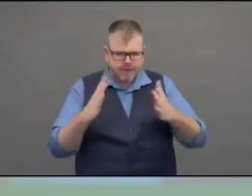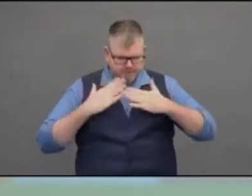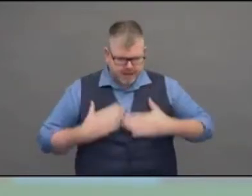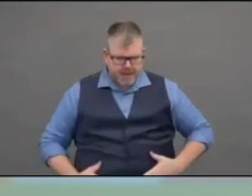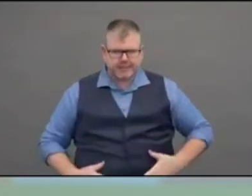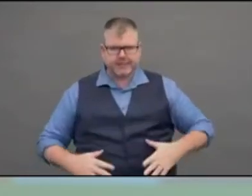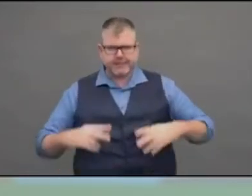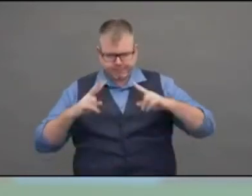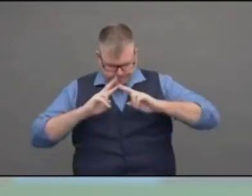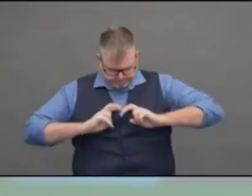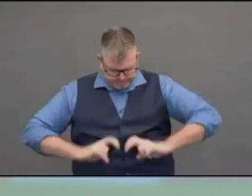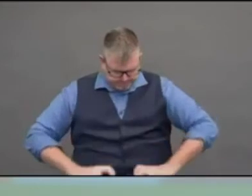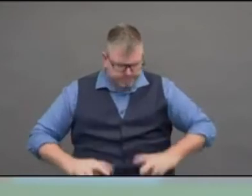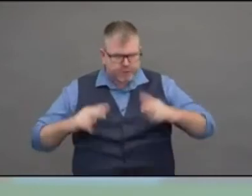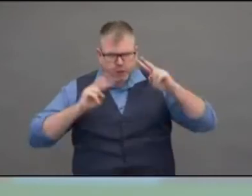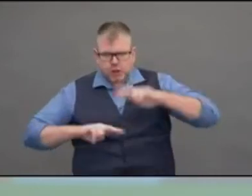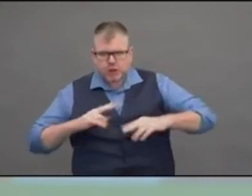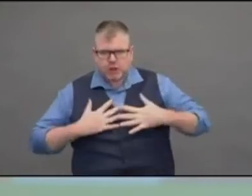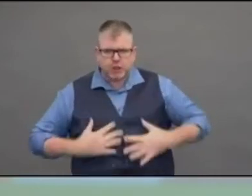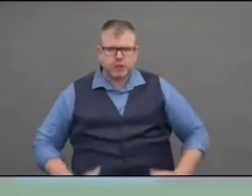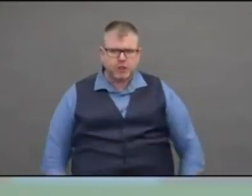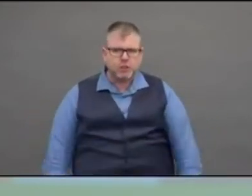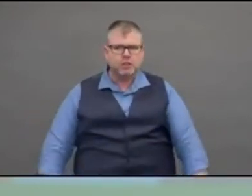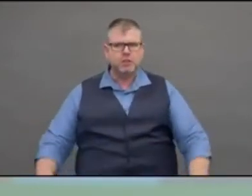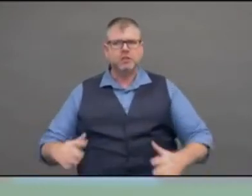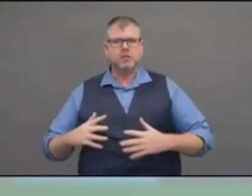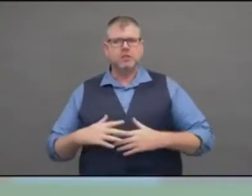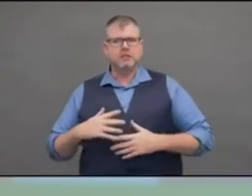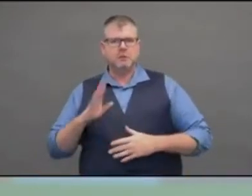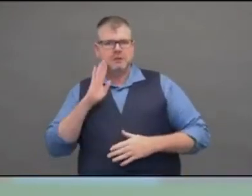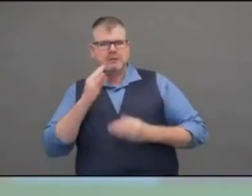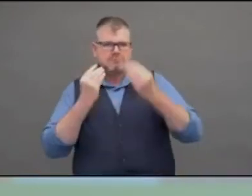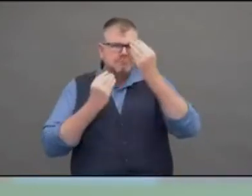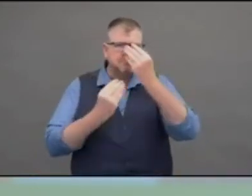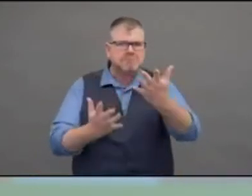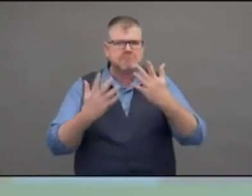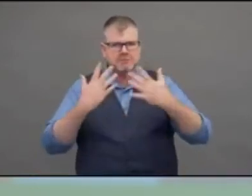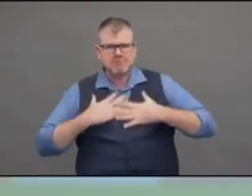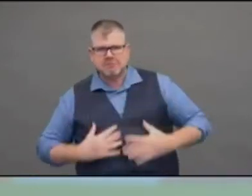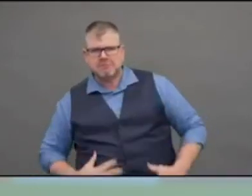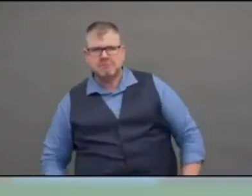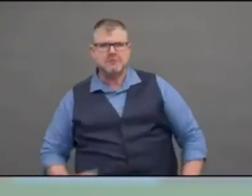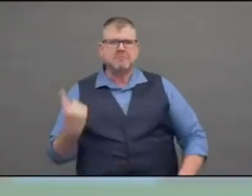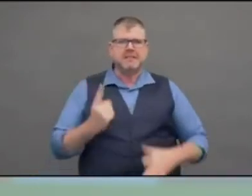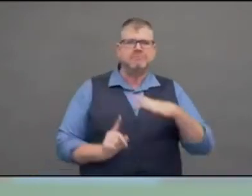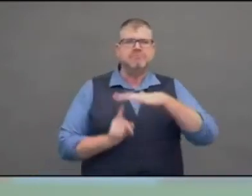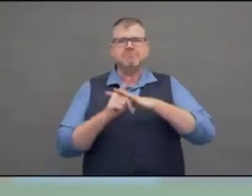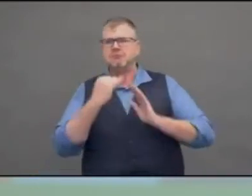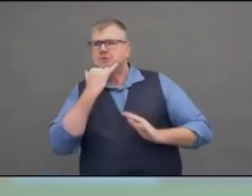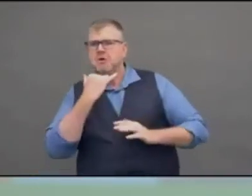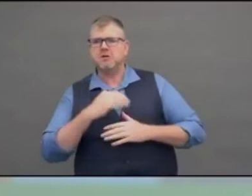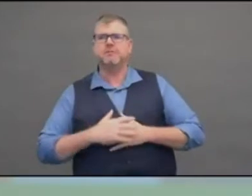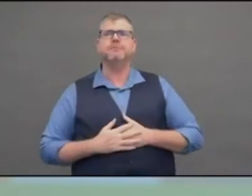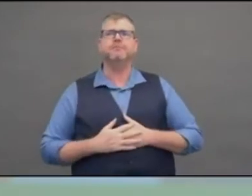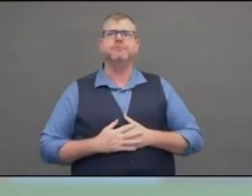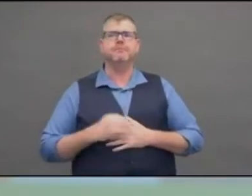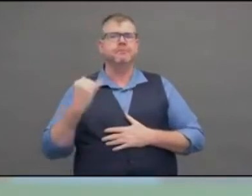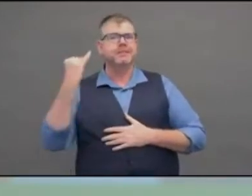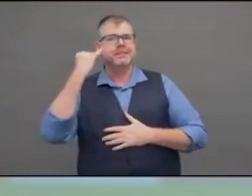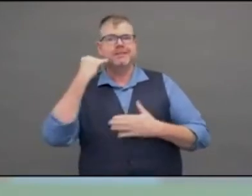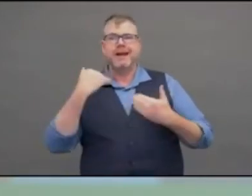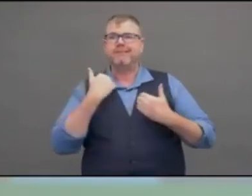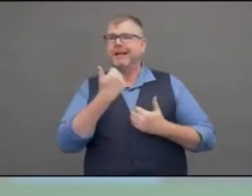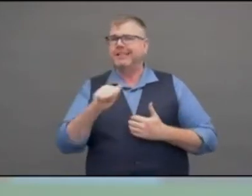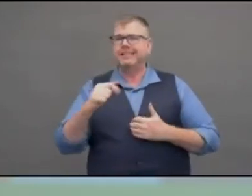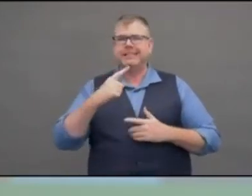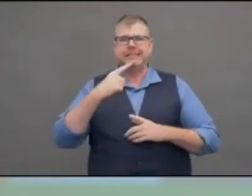whether something is right or something is wrong. And I think that's the importance of listening to what you're feeling. And I think if you have any red flags, or